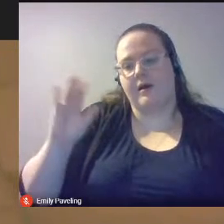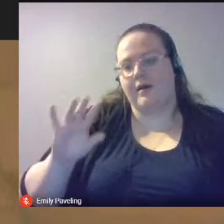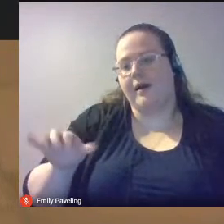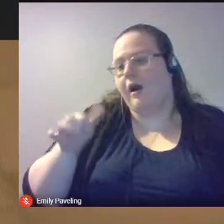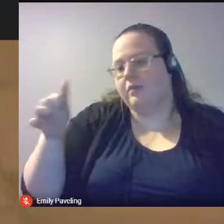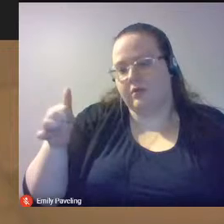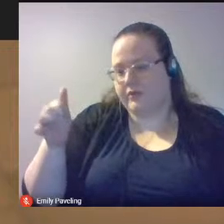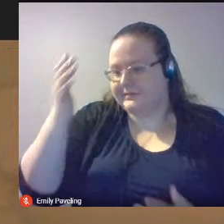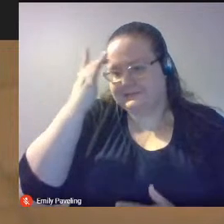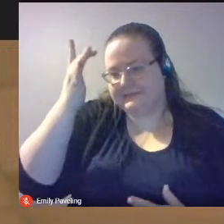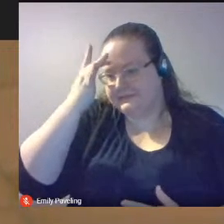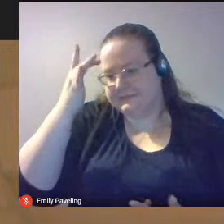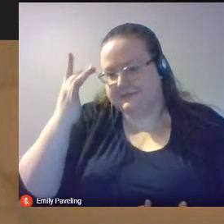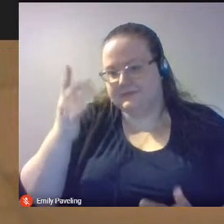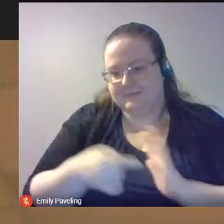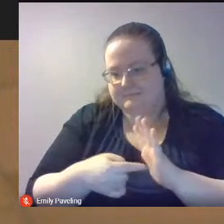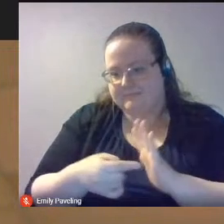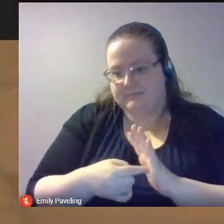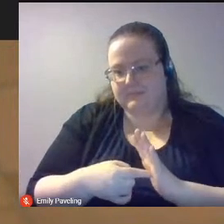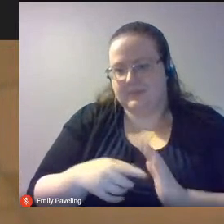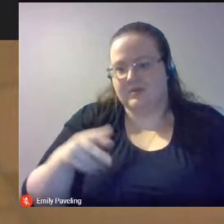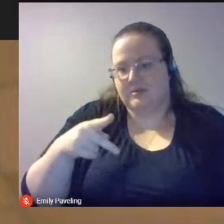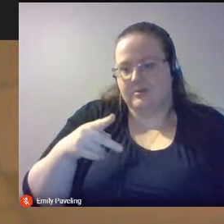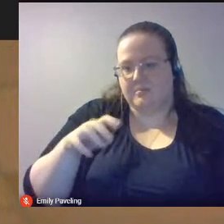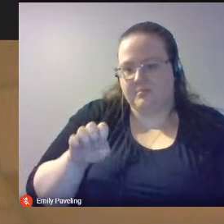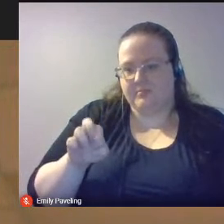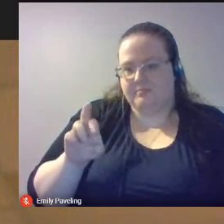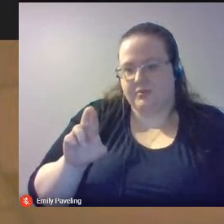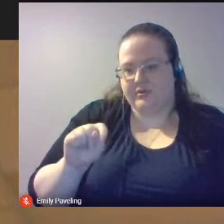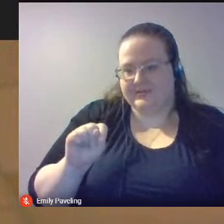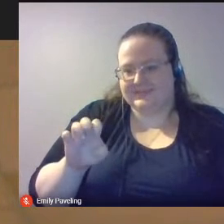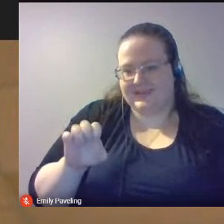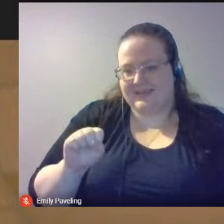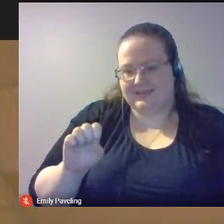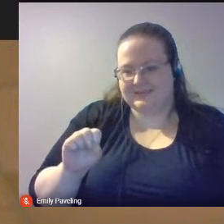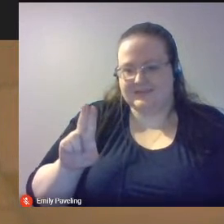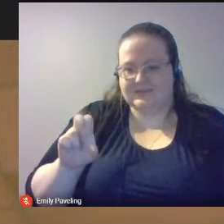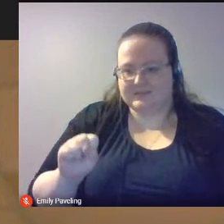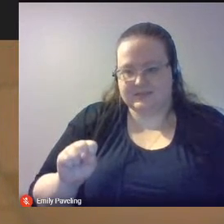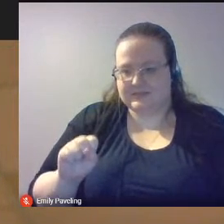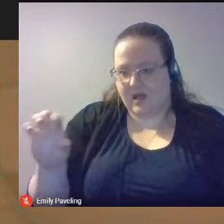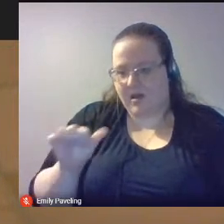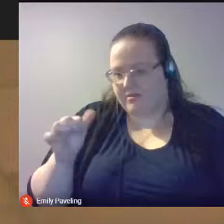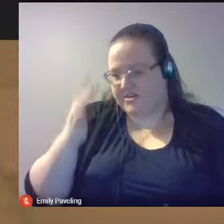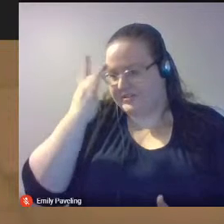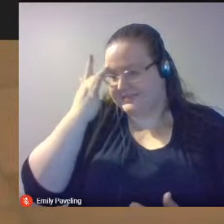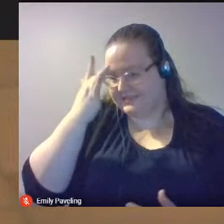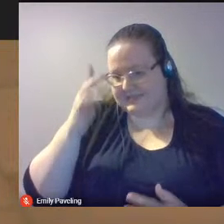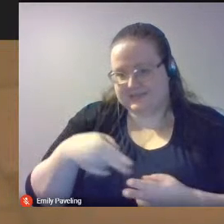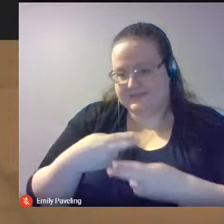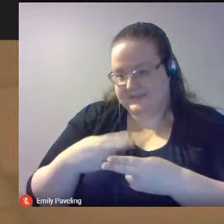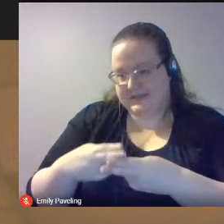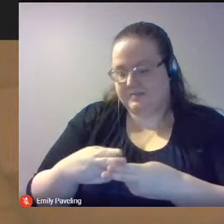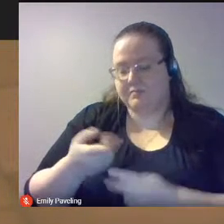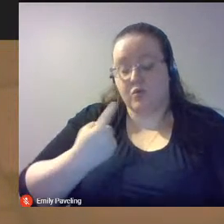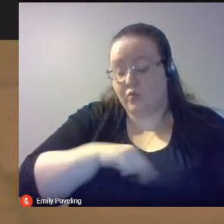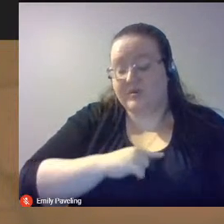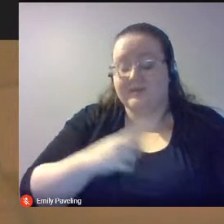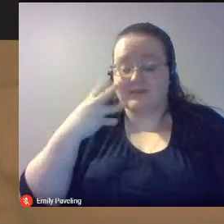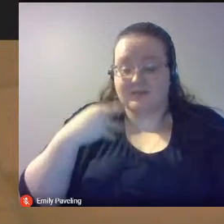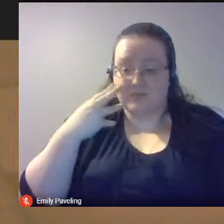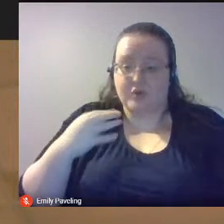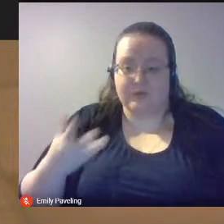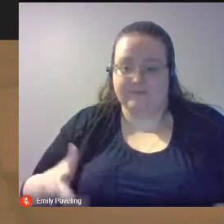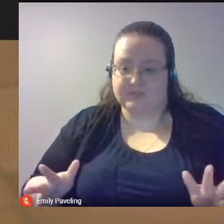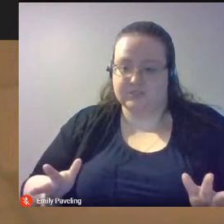communicable diseases, such as pertussis, and so we know how to ensure that staff